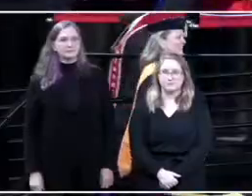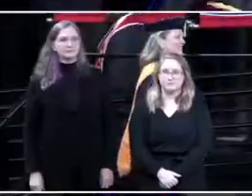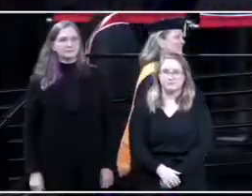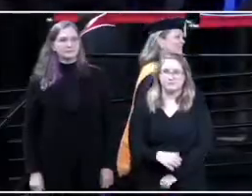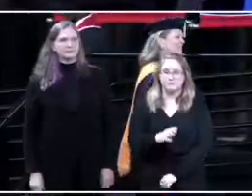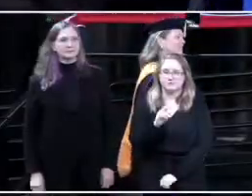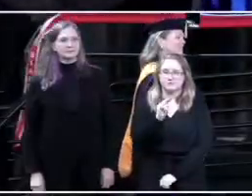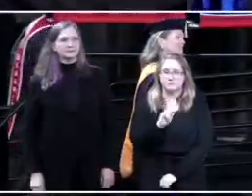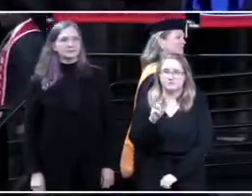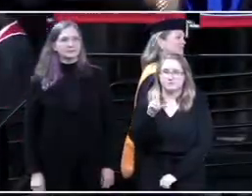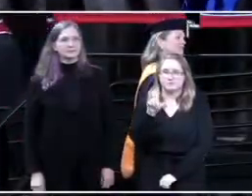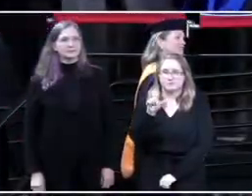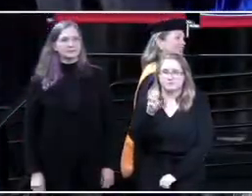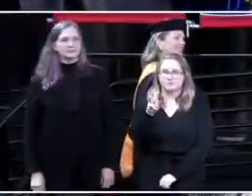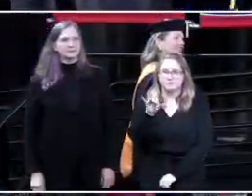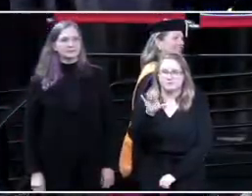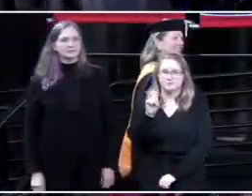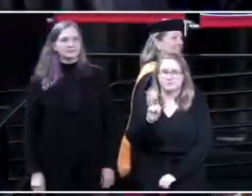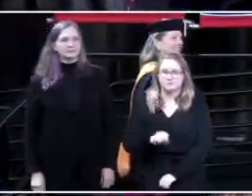Rakiria Lewis,